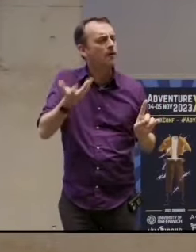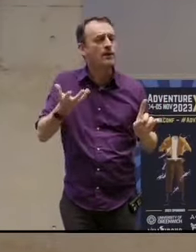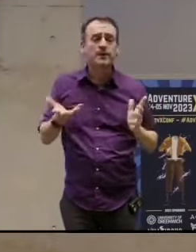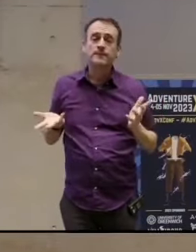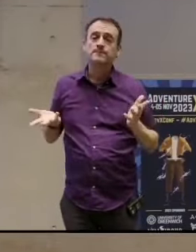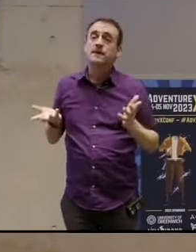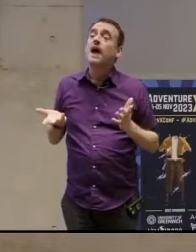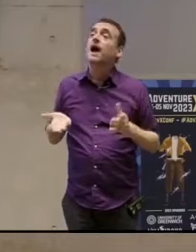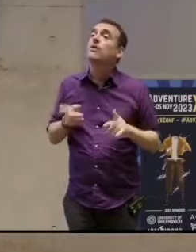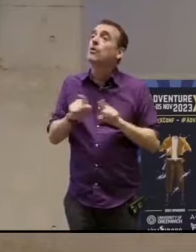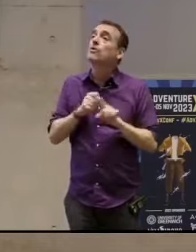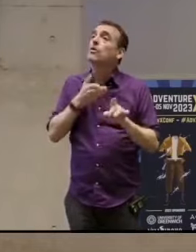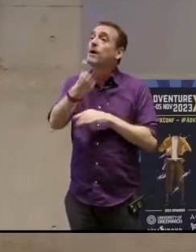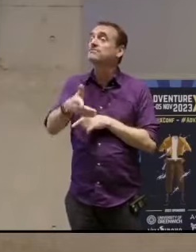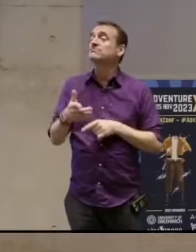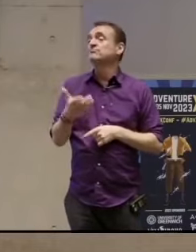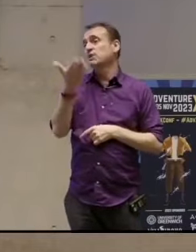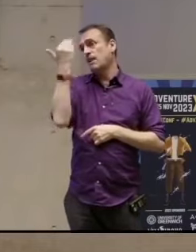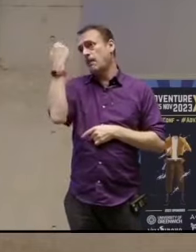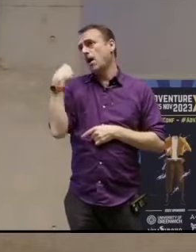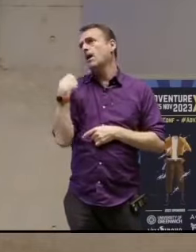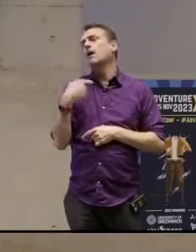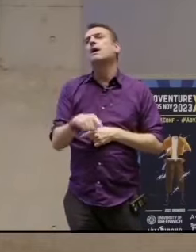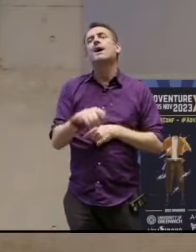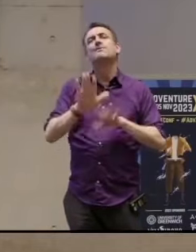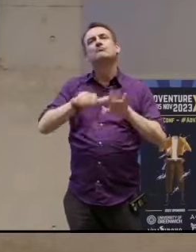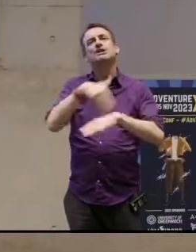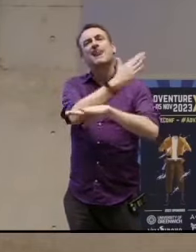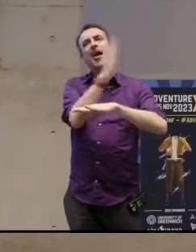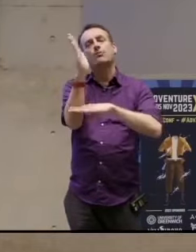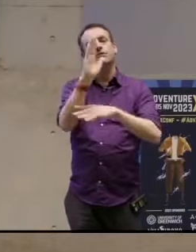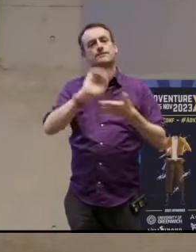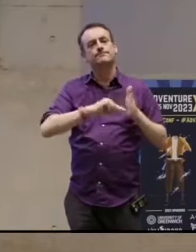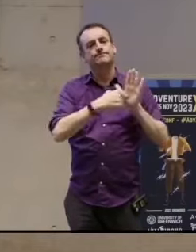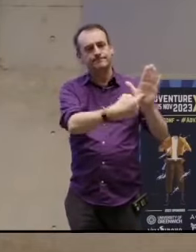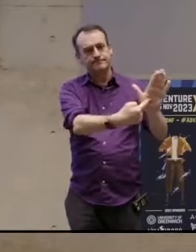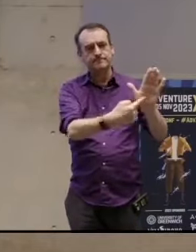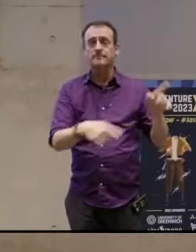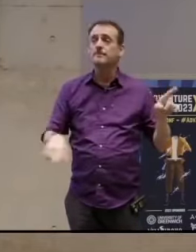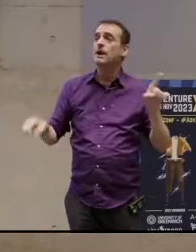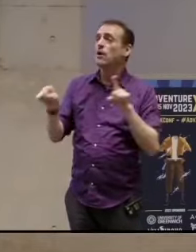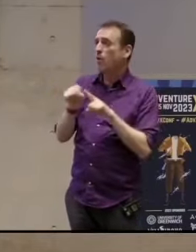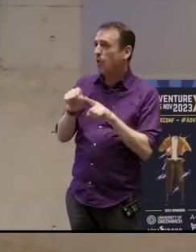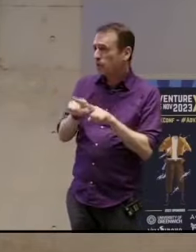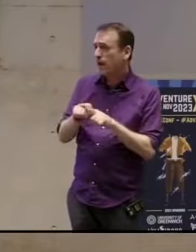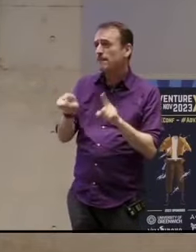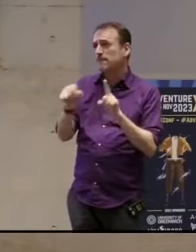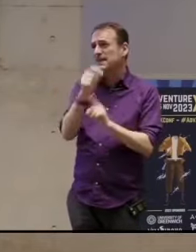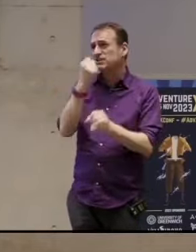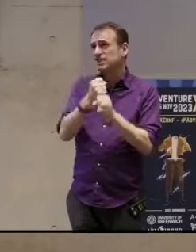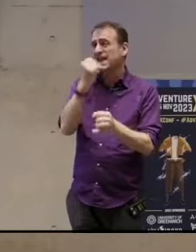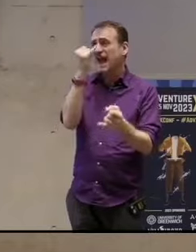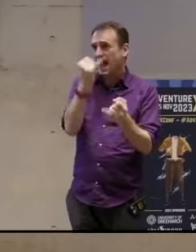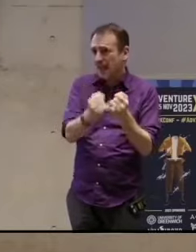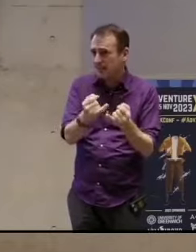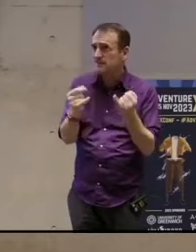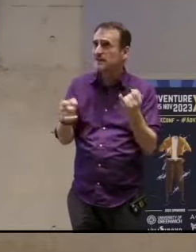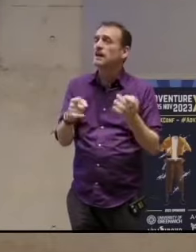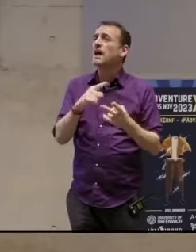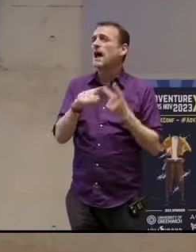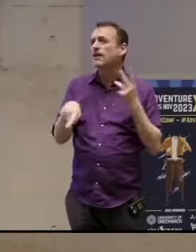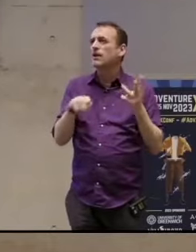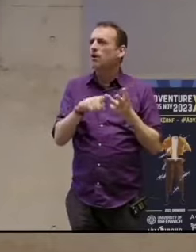at the British Library this summer, and we were also at EGX in the Left Field Collection, and you know, we've like seen on Twitter and